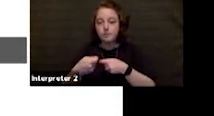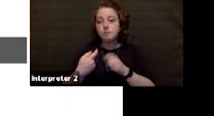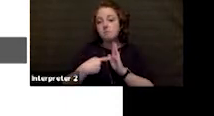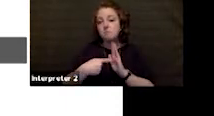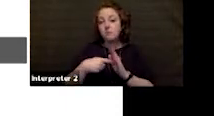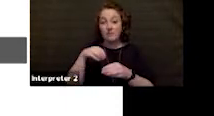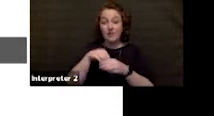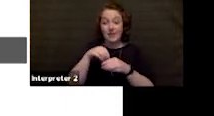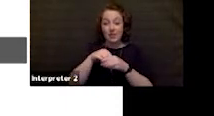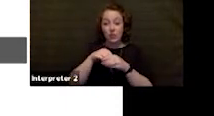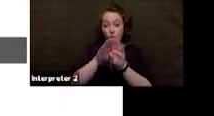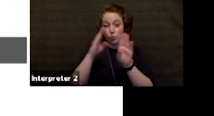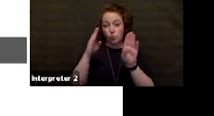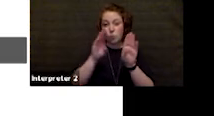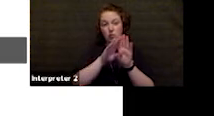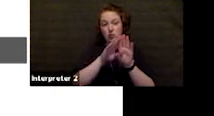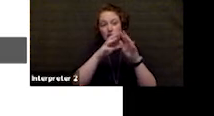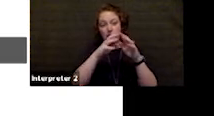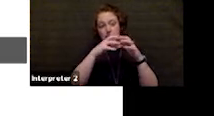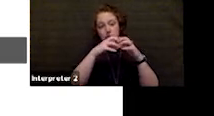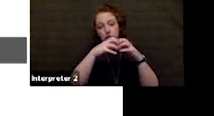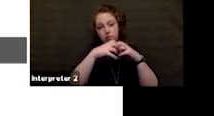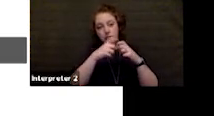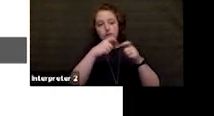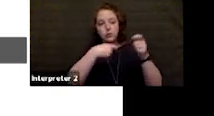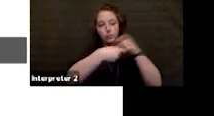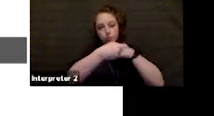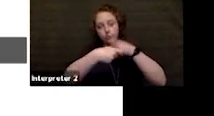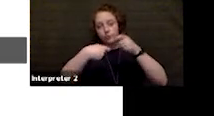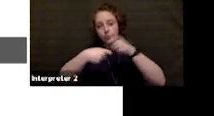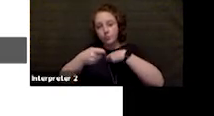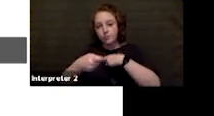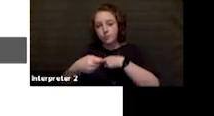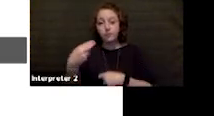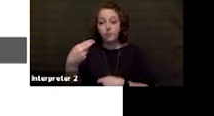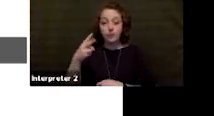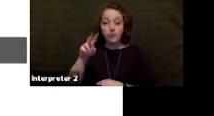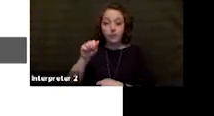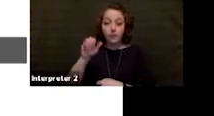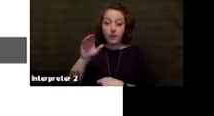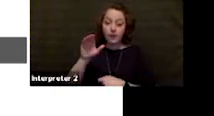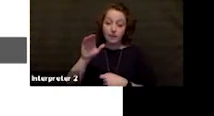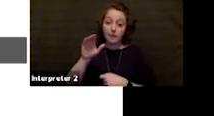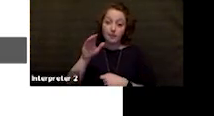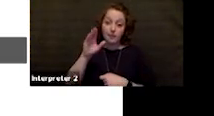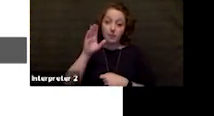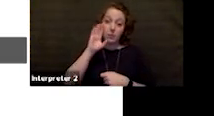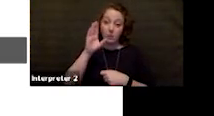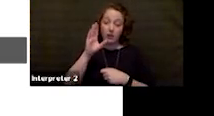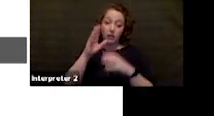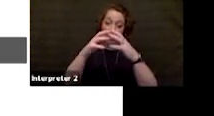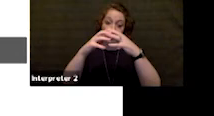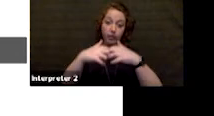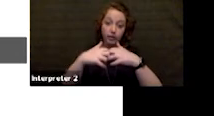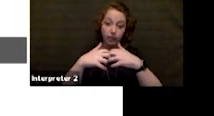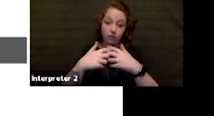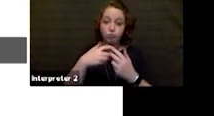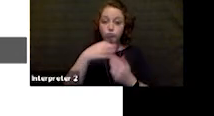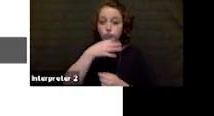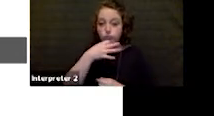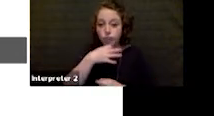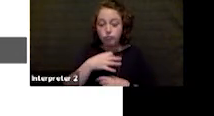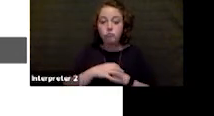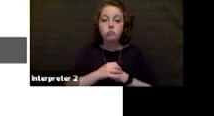they're deteriorating, we need to update those. Our HVAC equipment, it's gonna hit the end of its useful life over the next little bit. And so